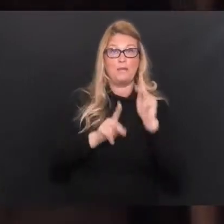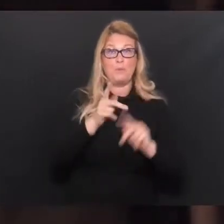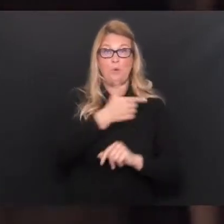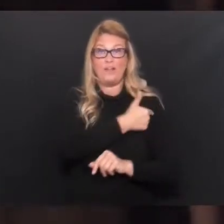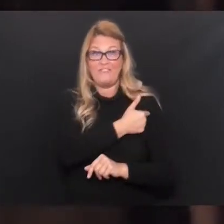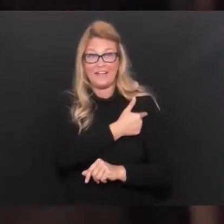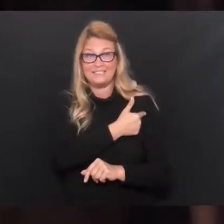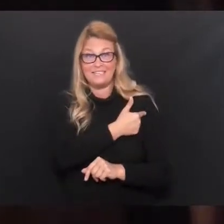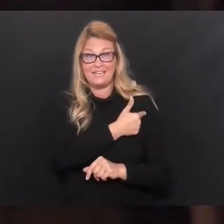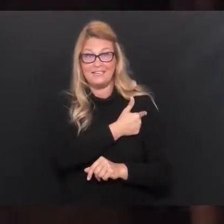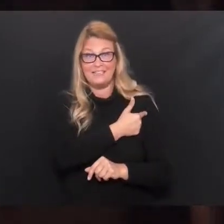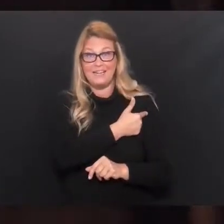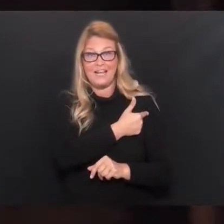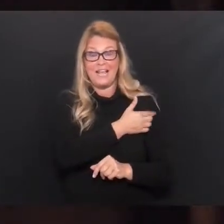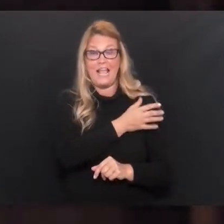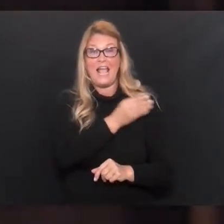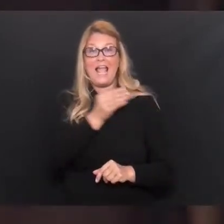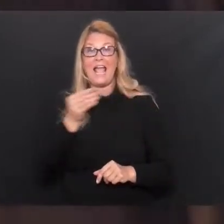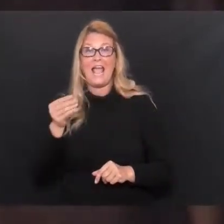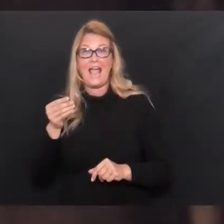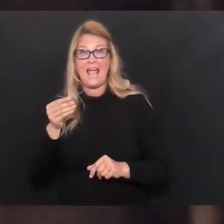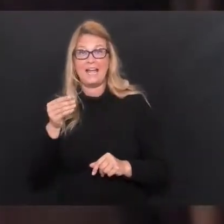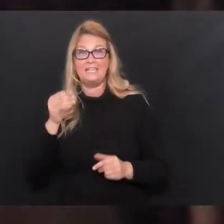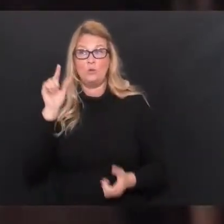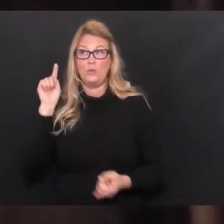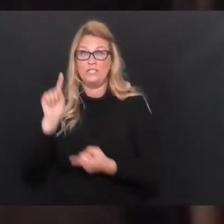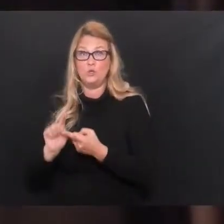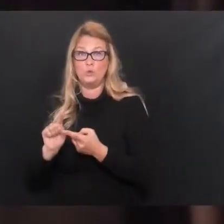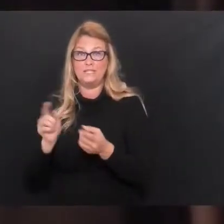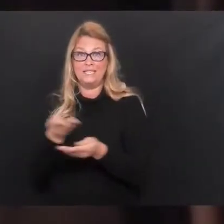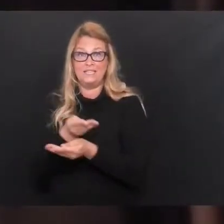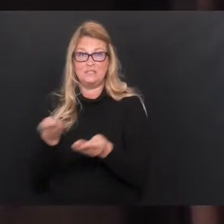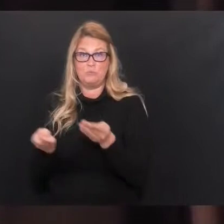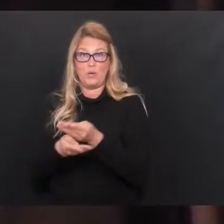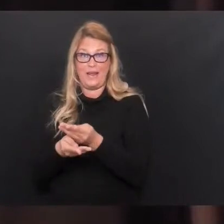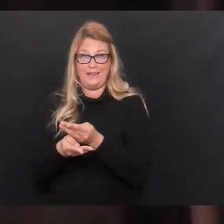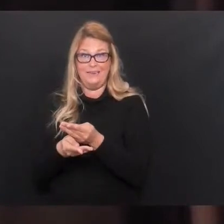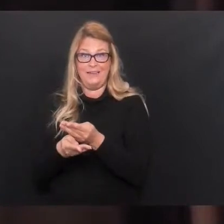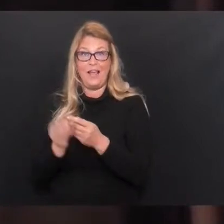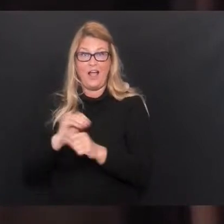can vaccinate and the slowing of the spread of these variant